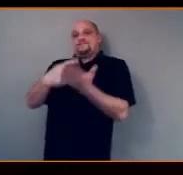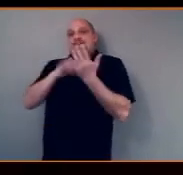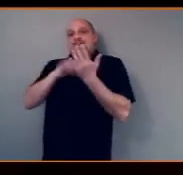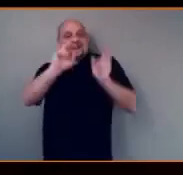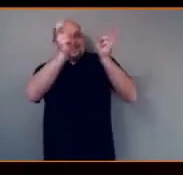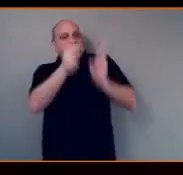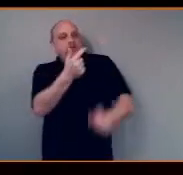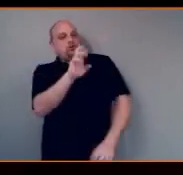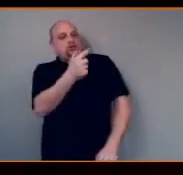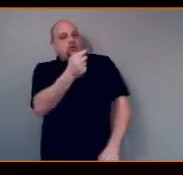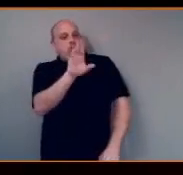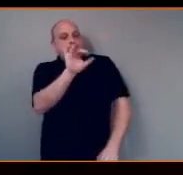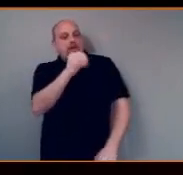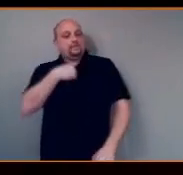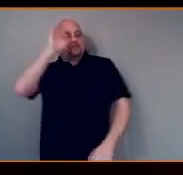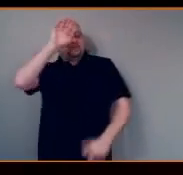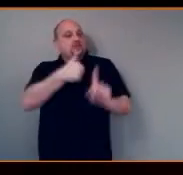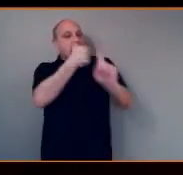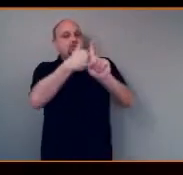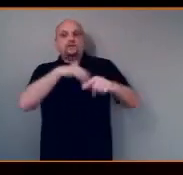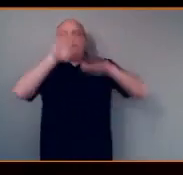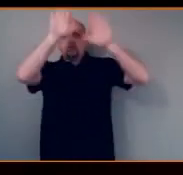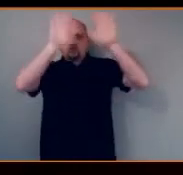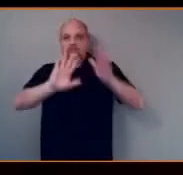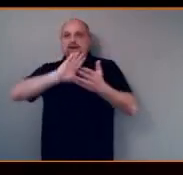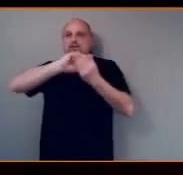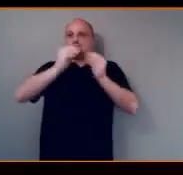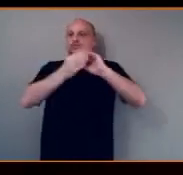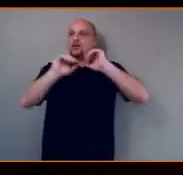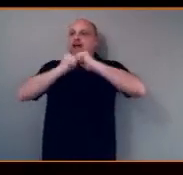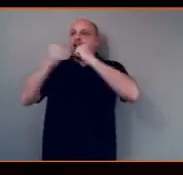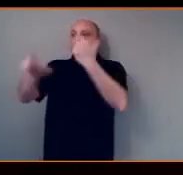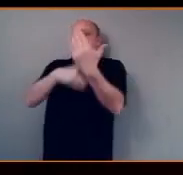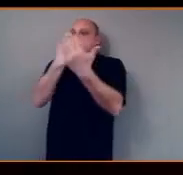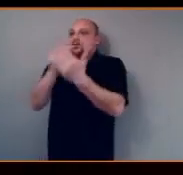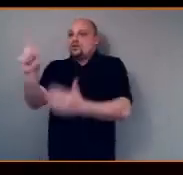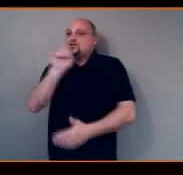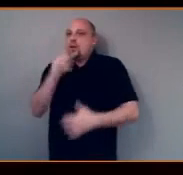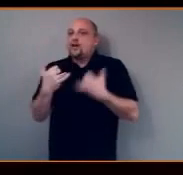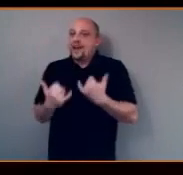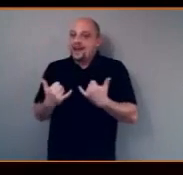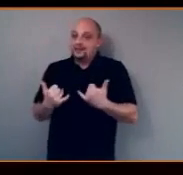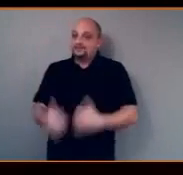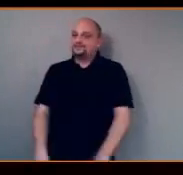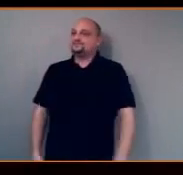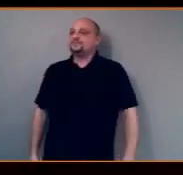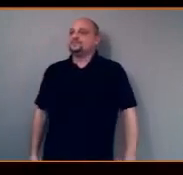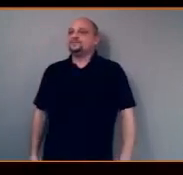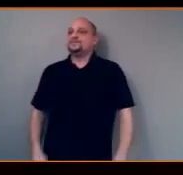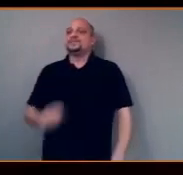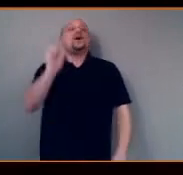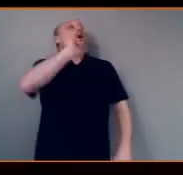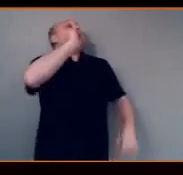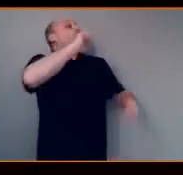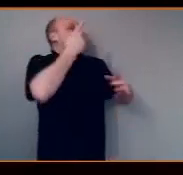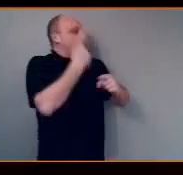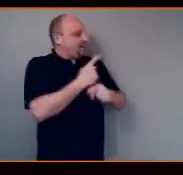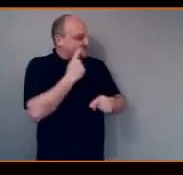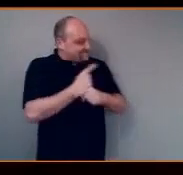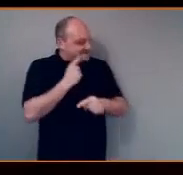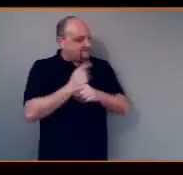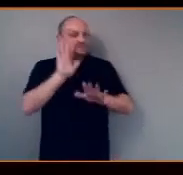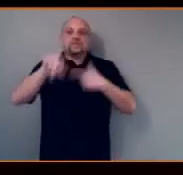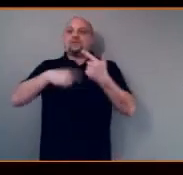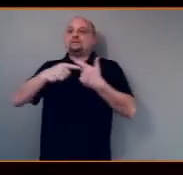I know you have a great story about how you got to where you are today. Oh, right. So when I